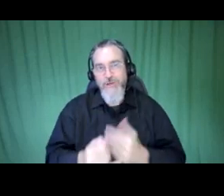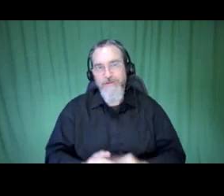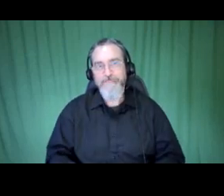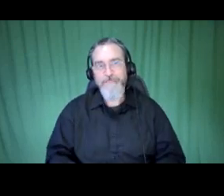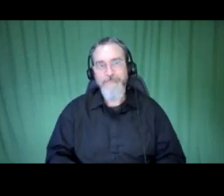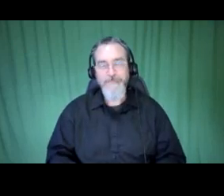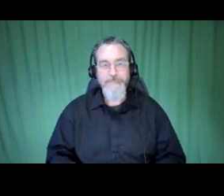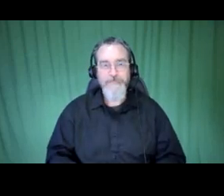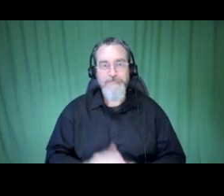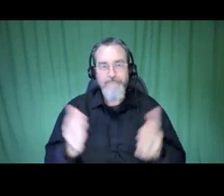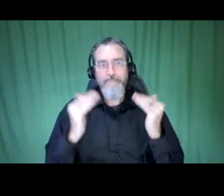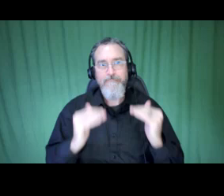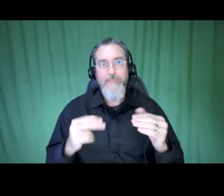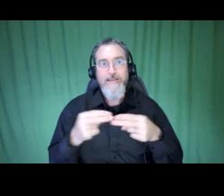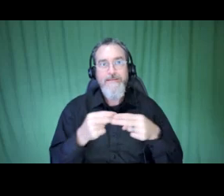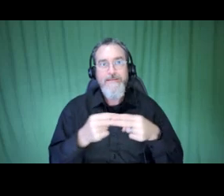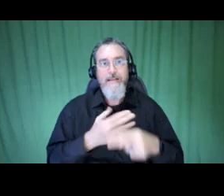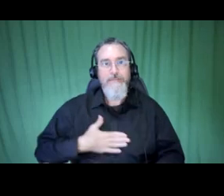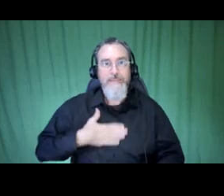please.